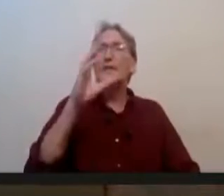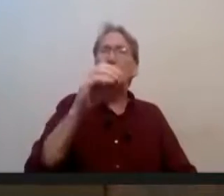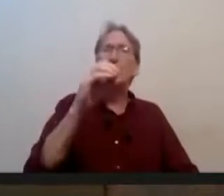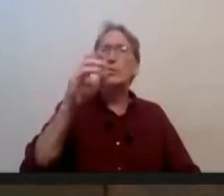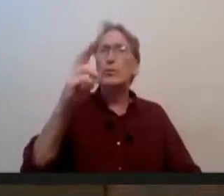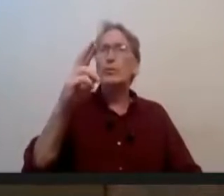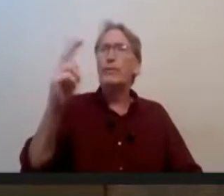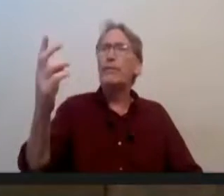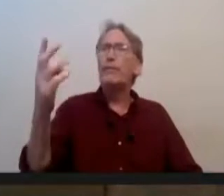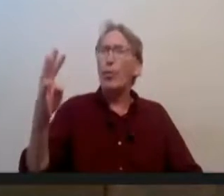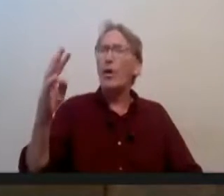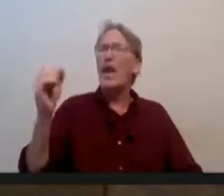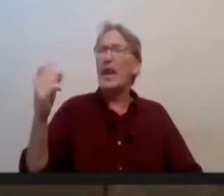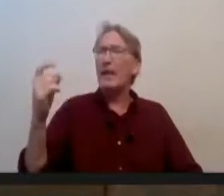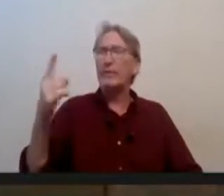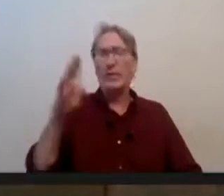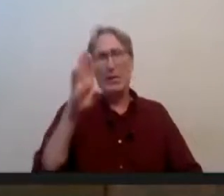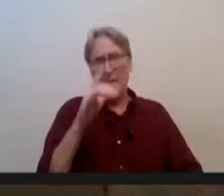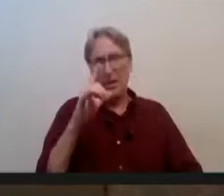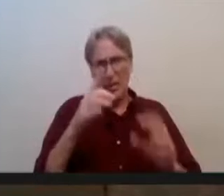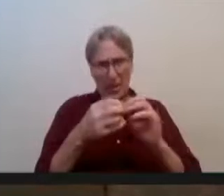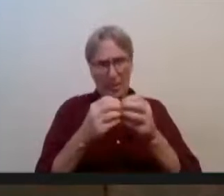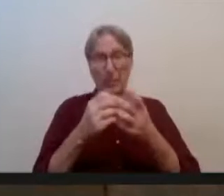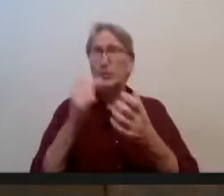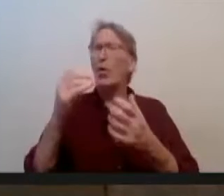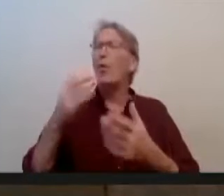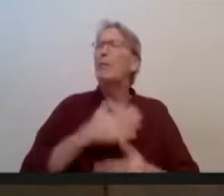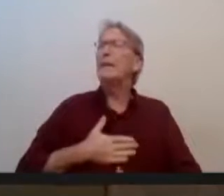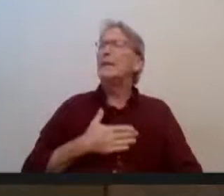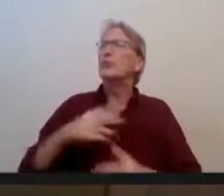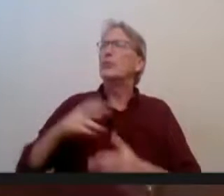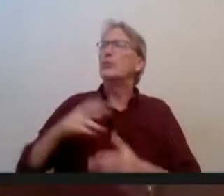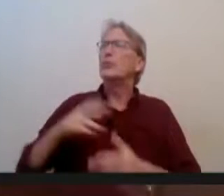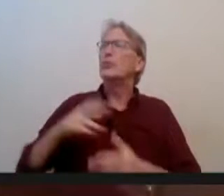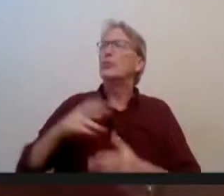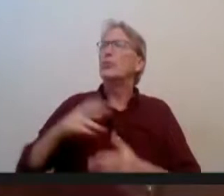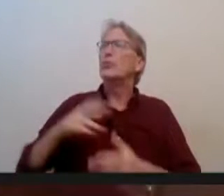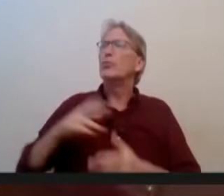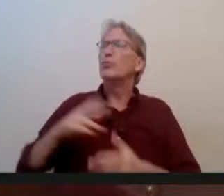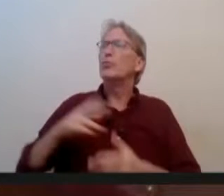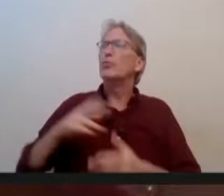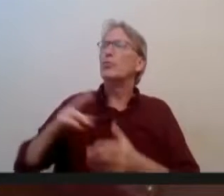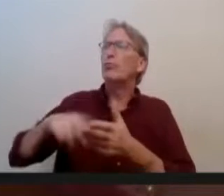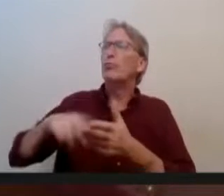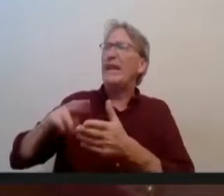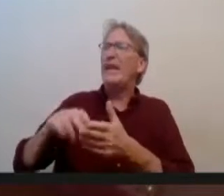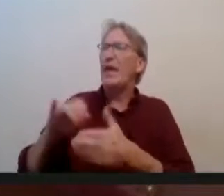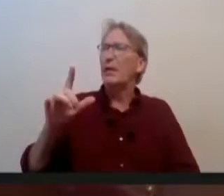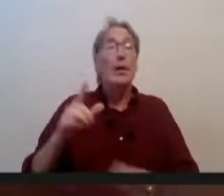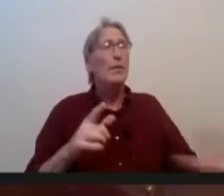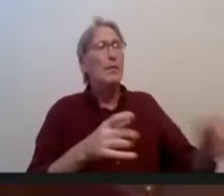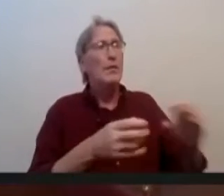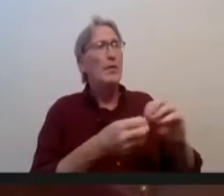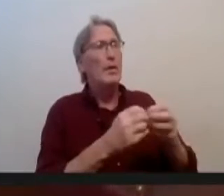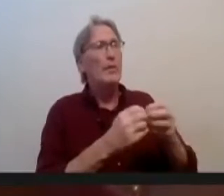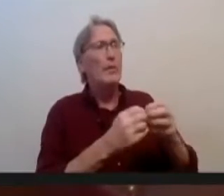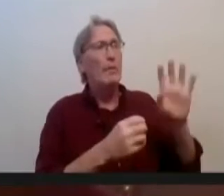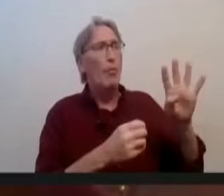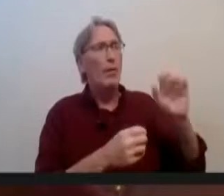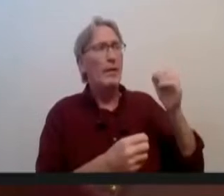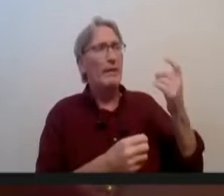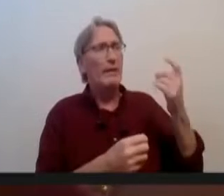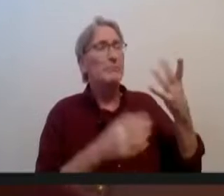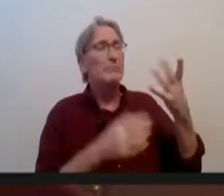2022-0411. So will the clerk please read the title of the bill? Bill 411, resolution providing for the designation